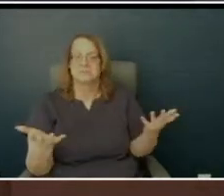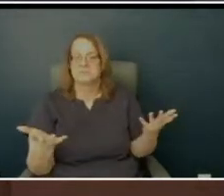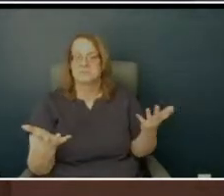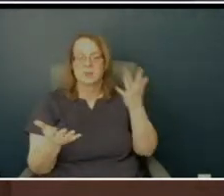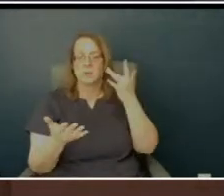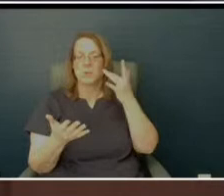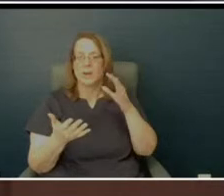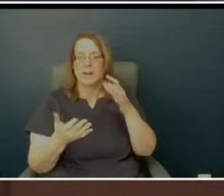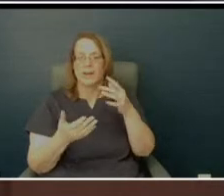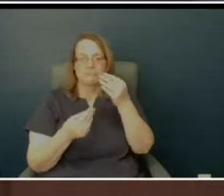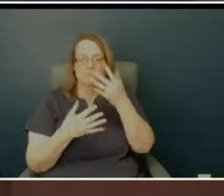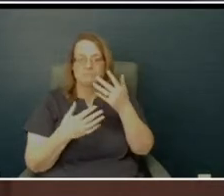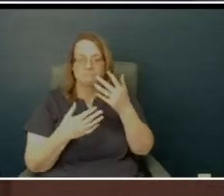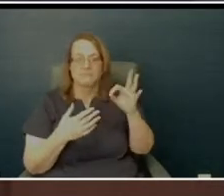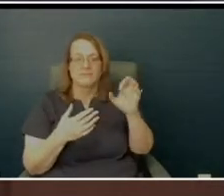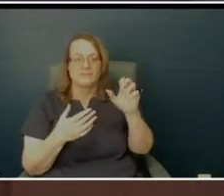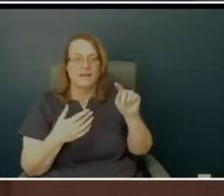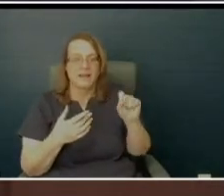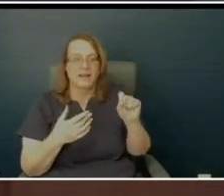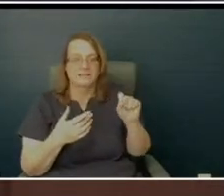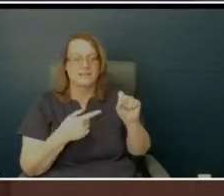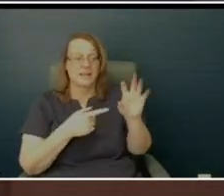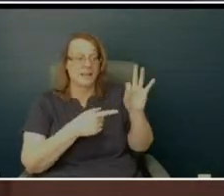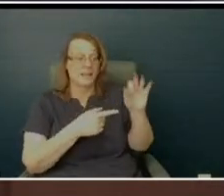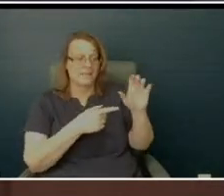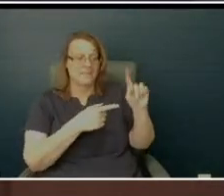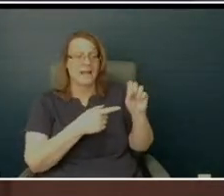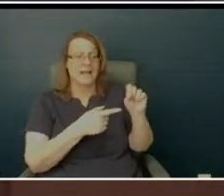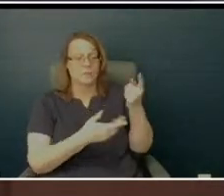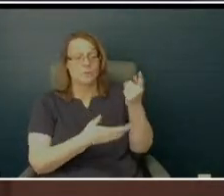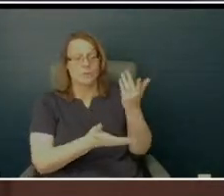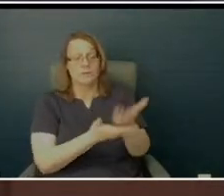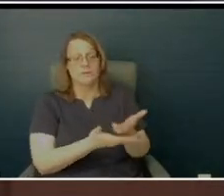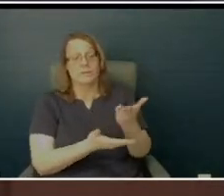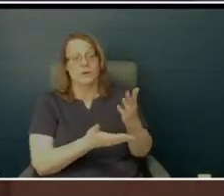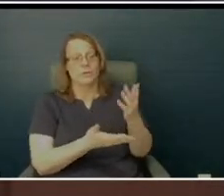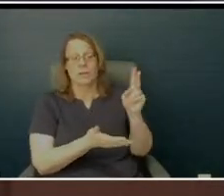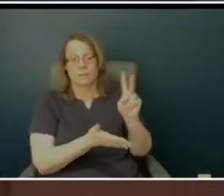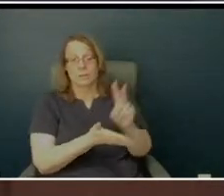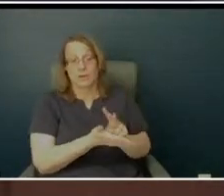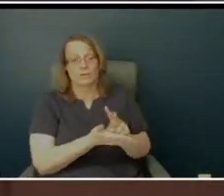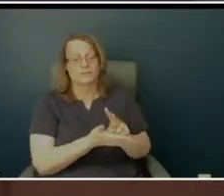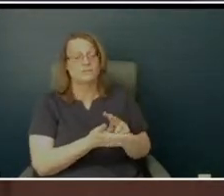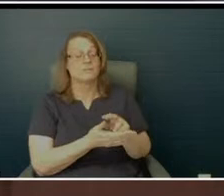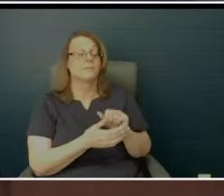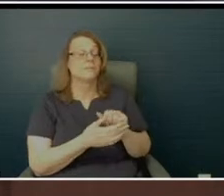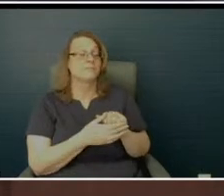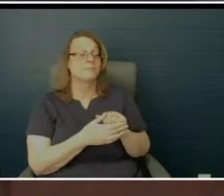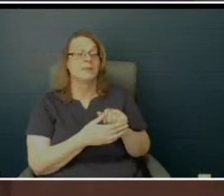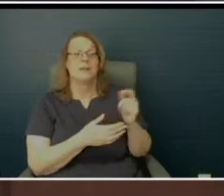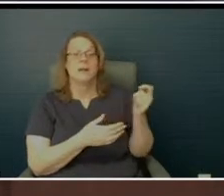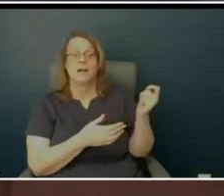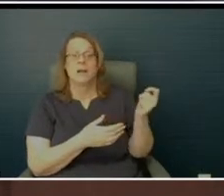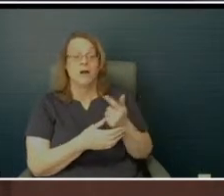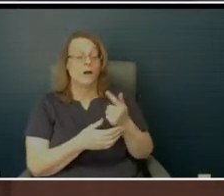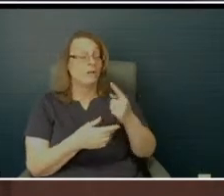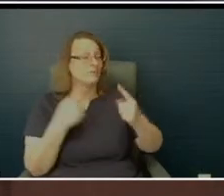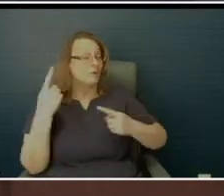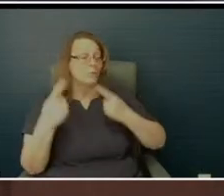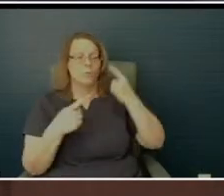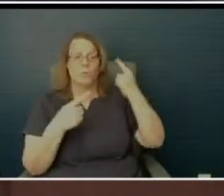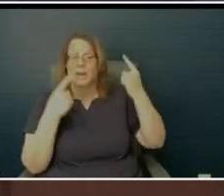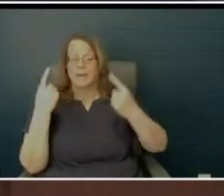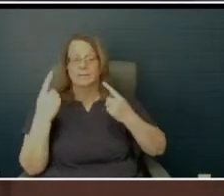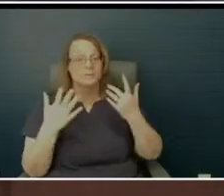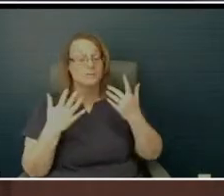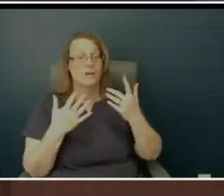loss? And it's no surprise that all the far-out, fully fabricated, whack job conspiracy theories collapsed under